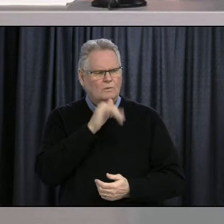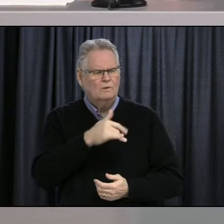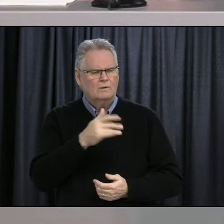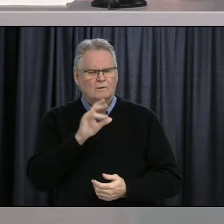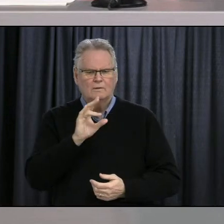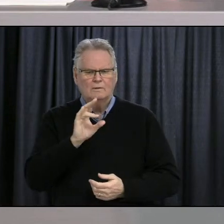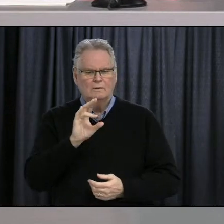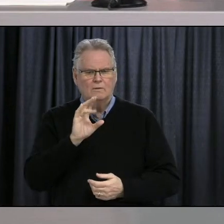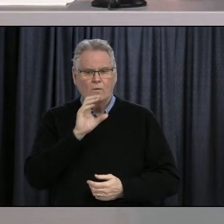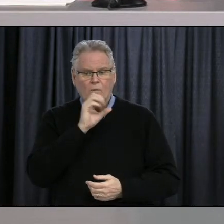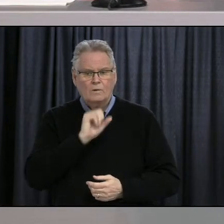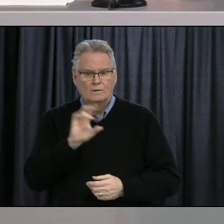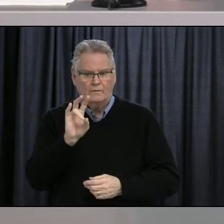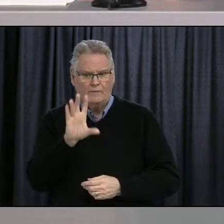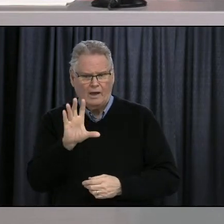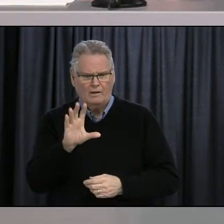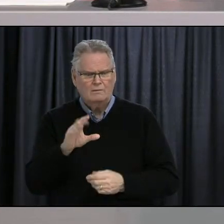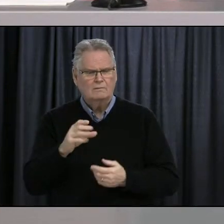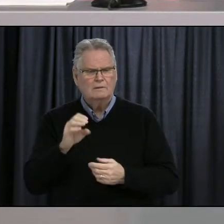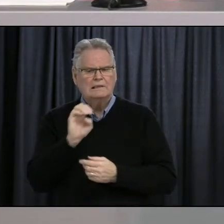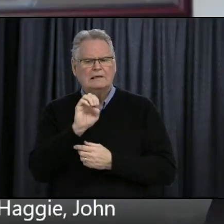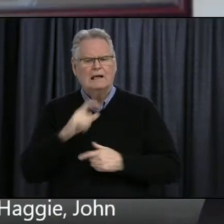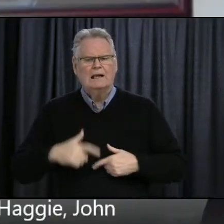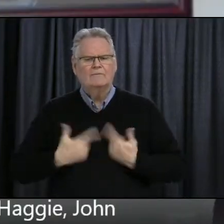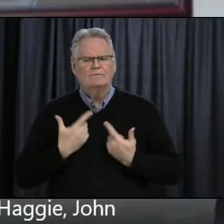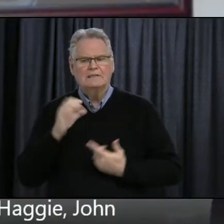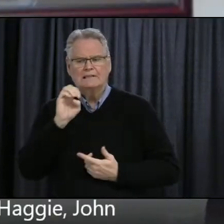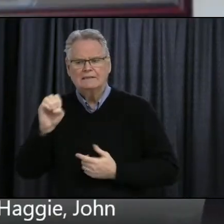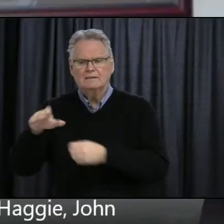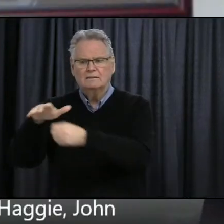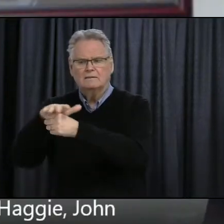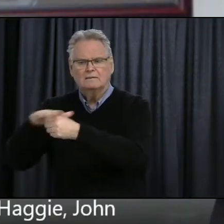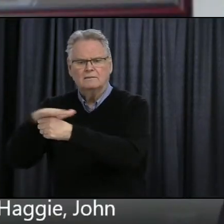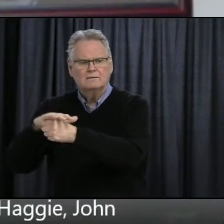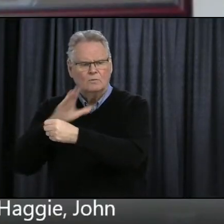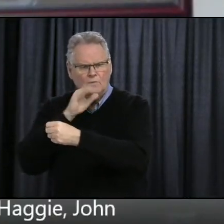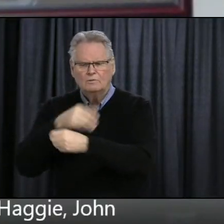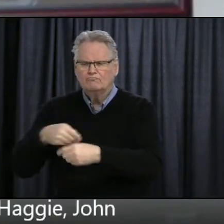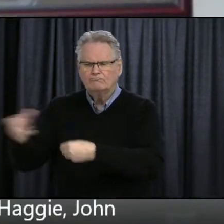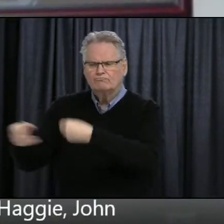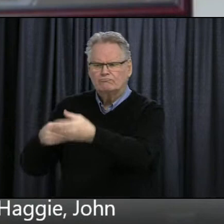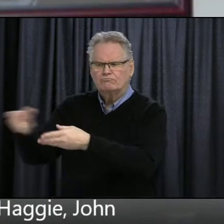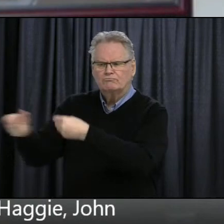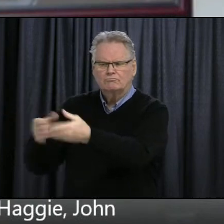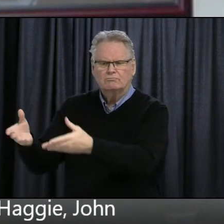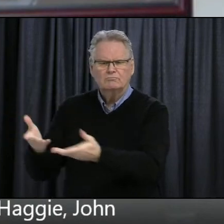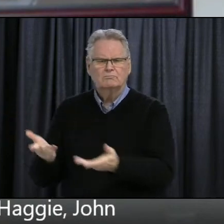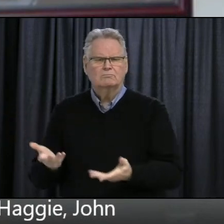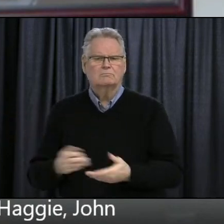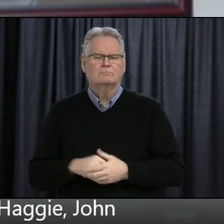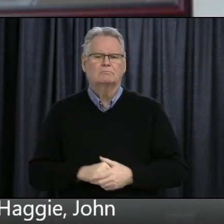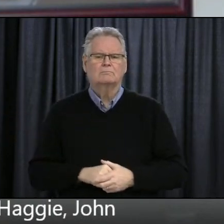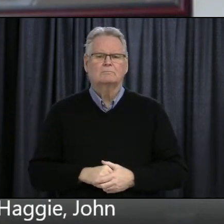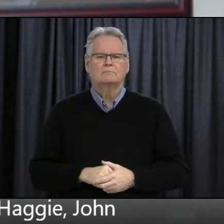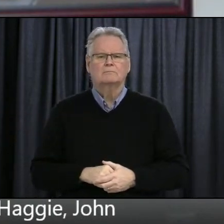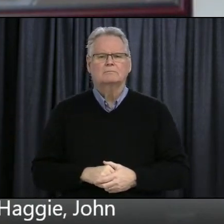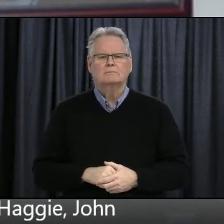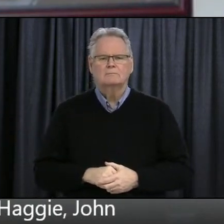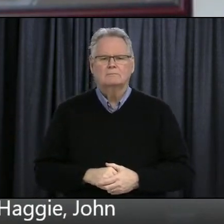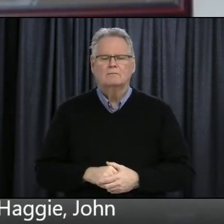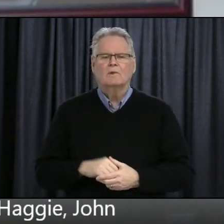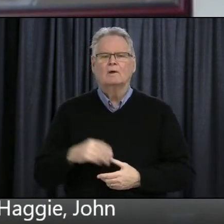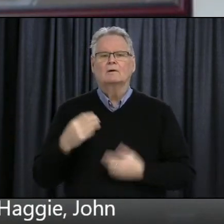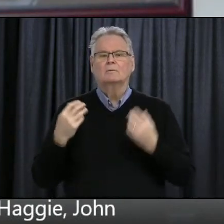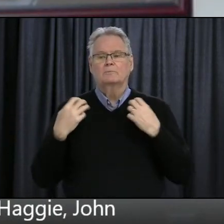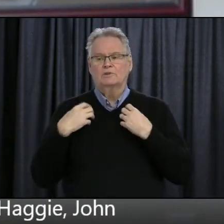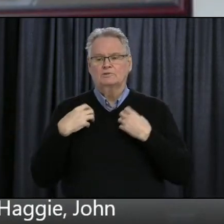Minister Haggie, do you want to take that? Or? I can do, Premier, certainly. The isolated communities that are